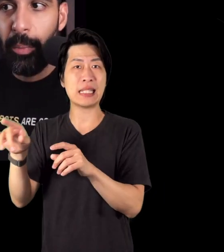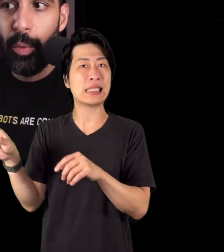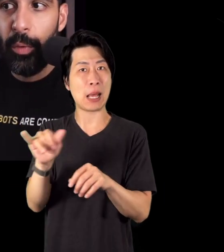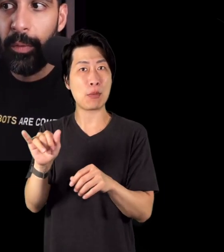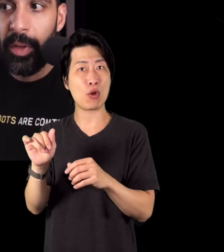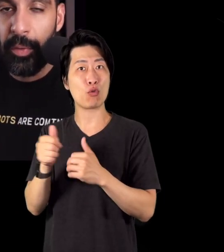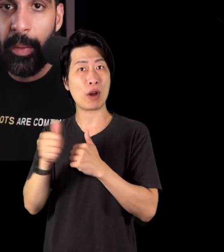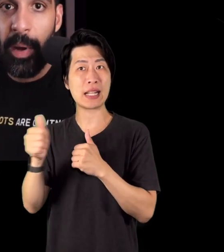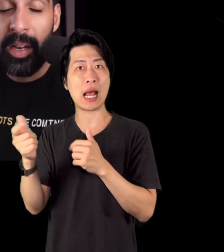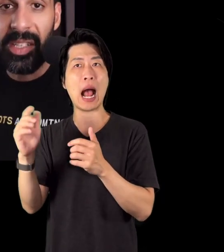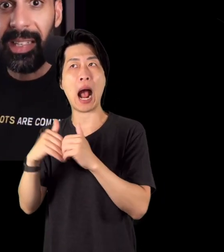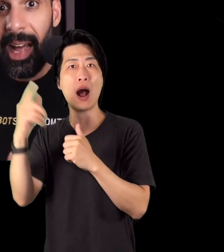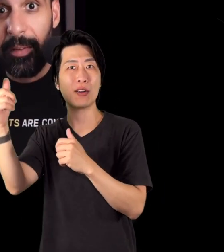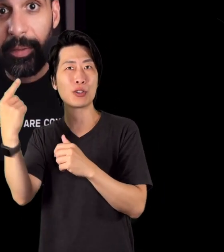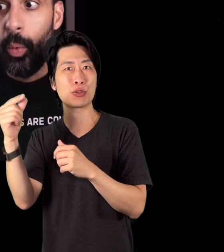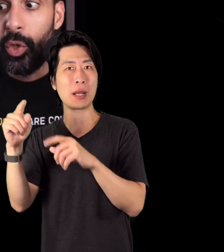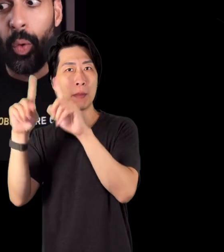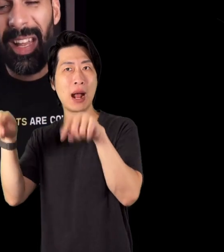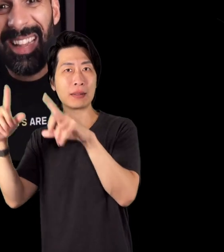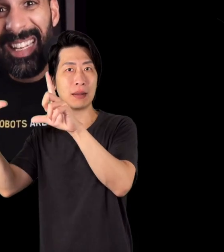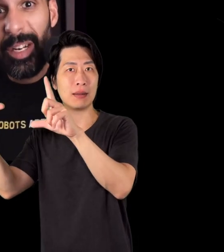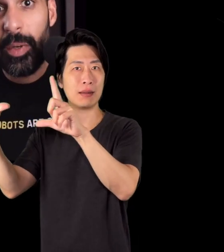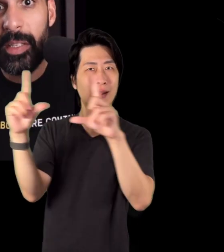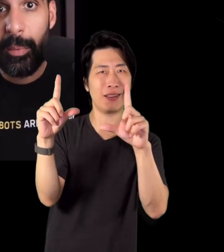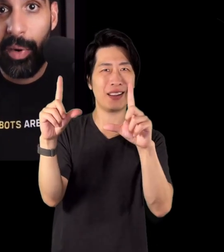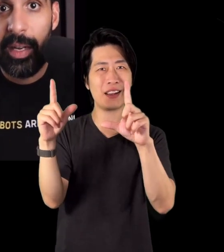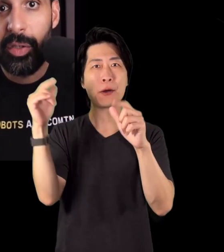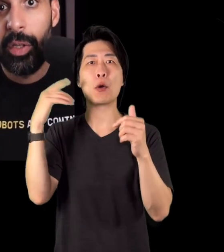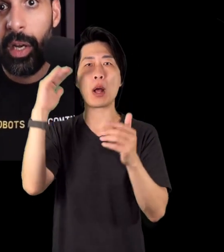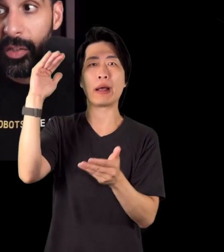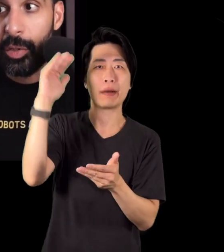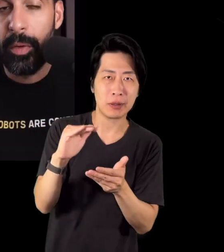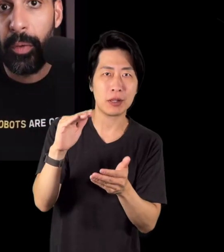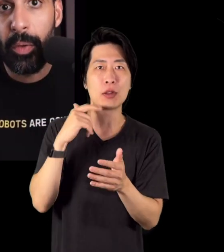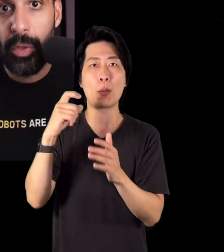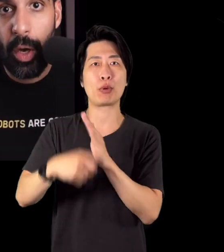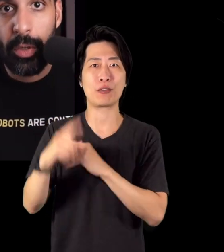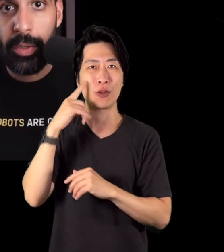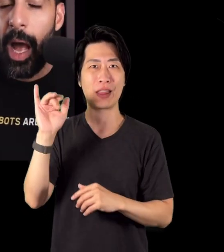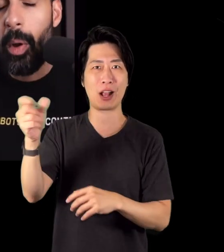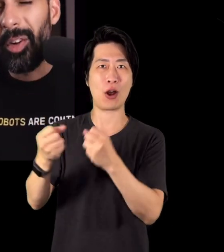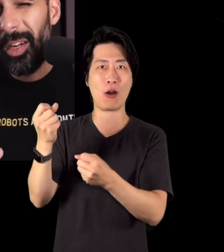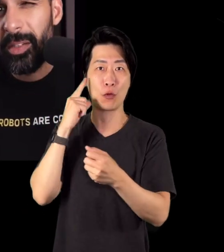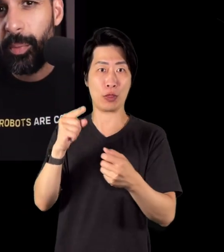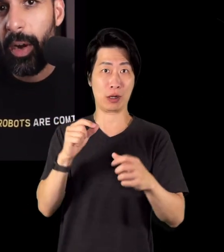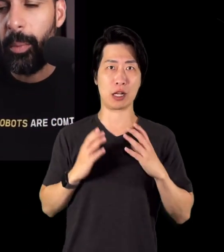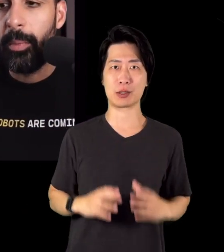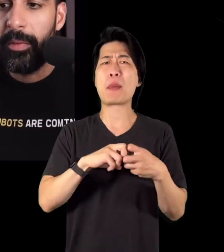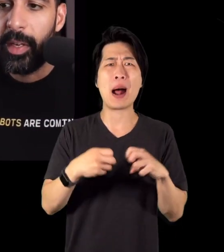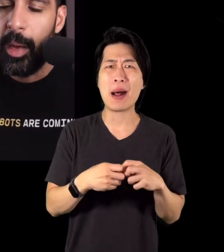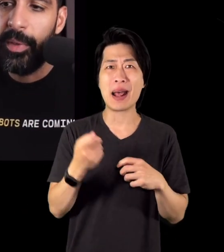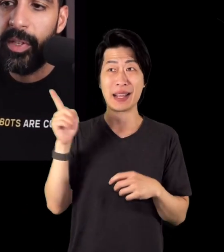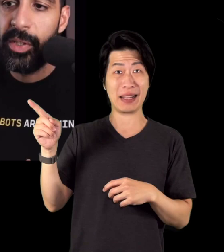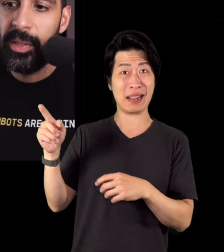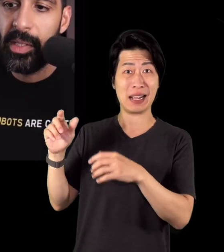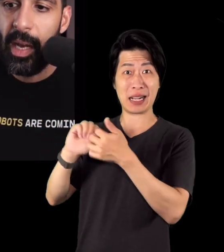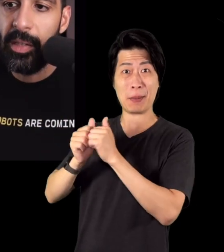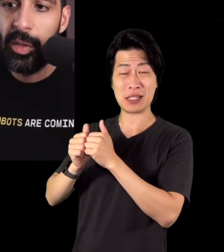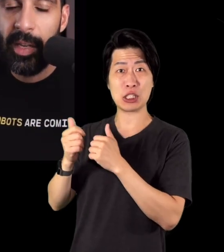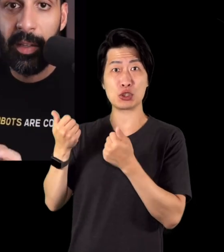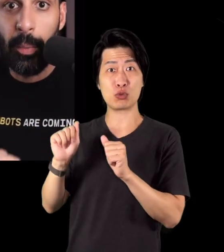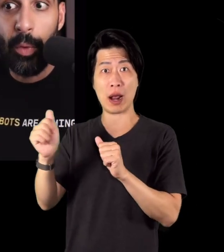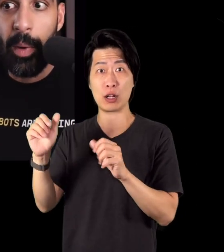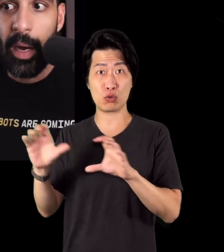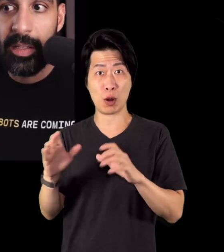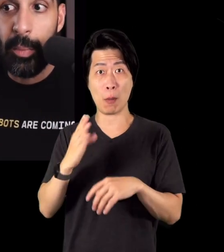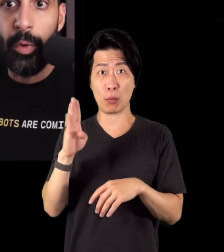how to move the green box left, which will decrease the price to the customer for those cars. However, here's the problem. If the competition decides